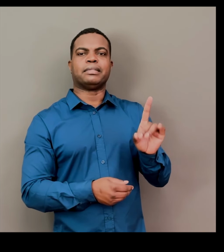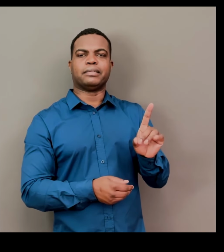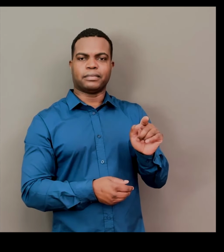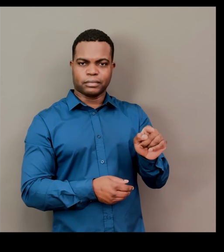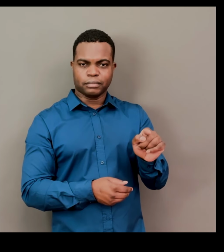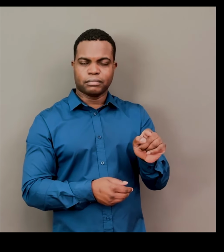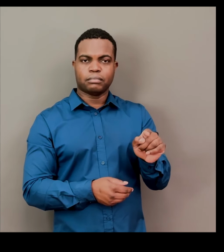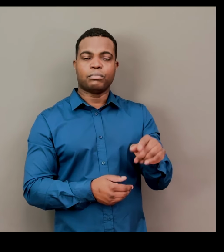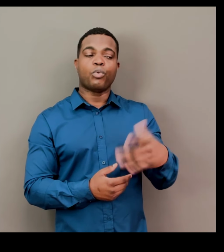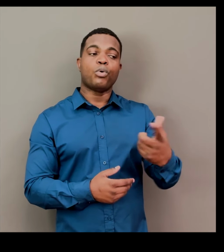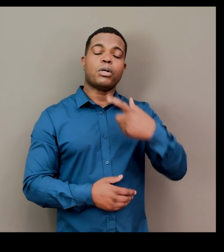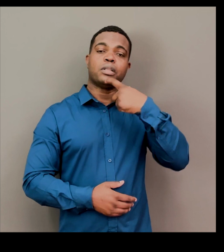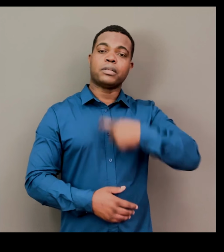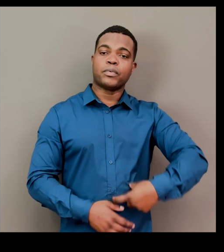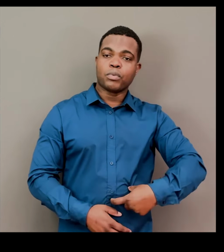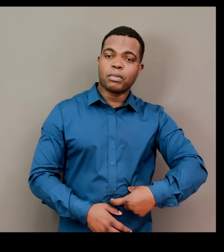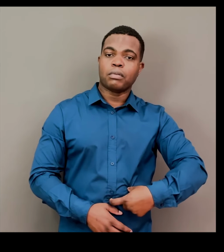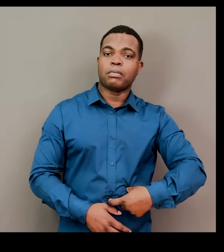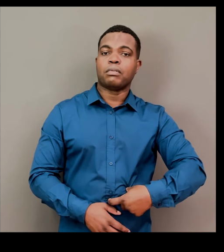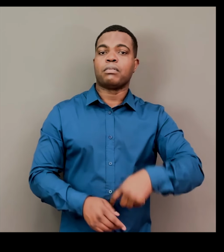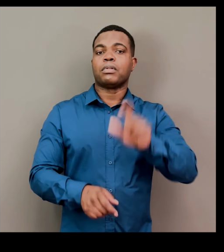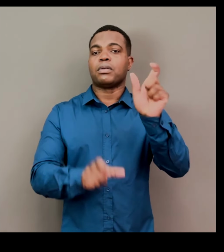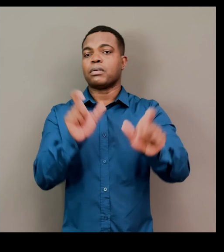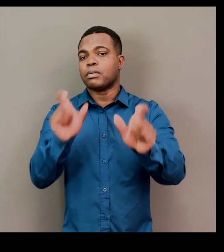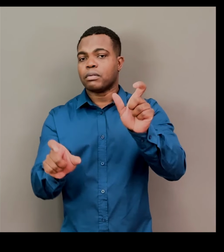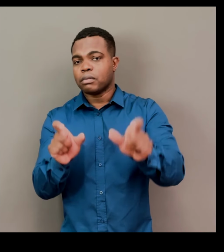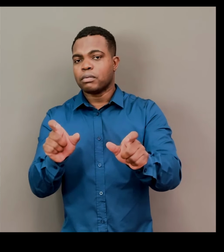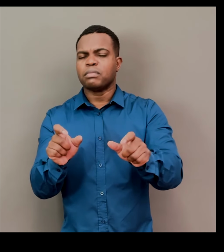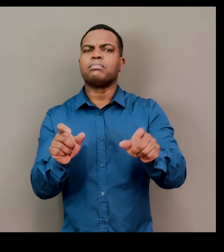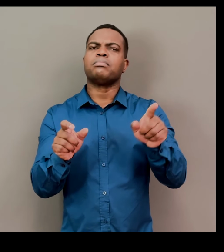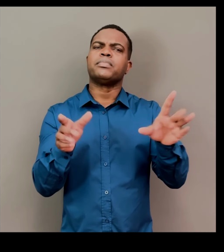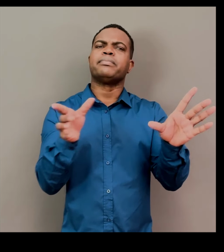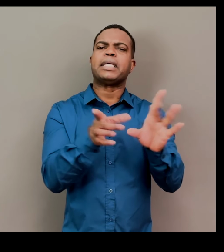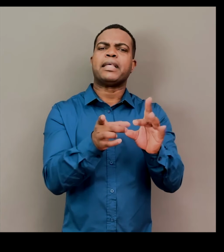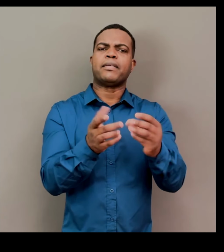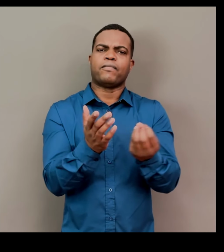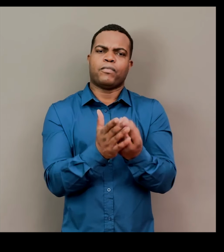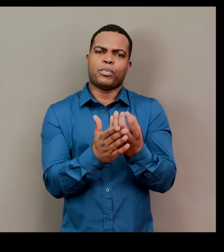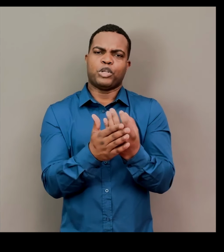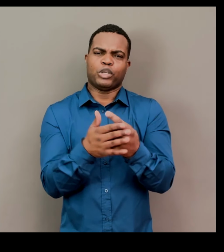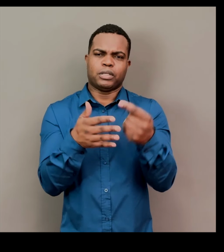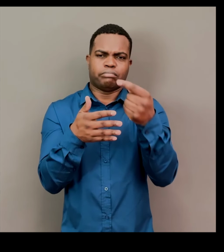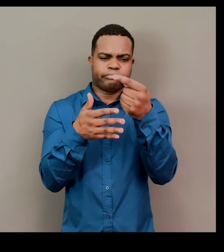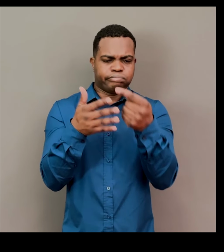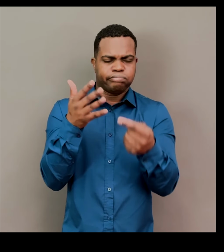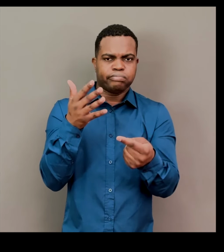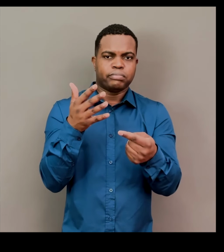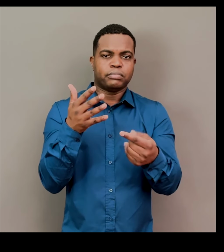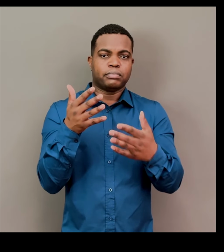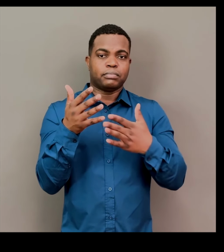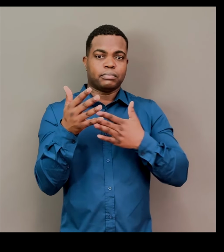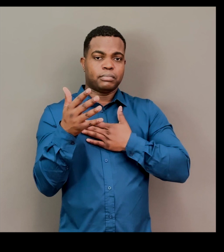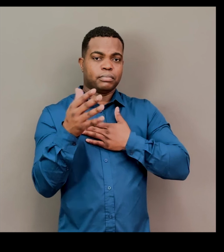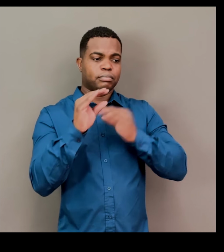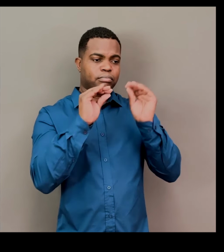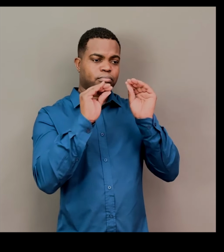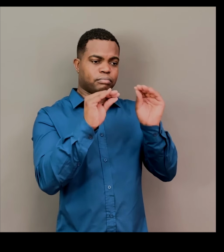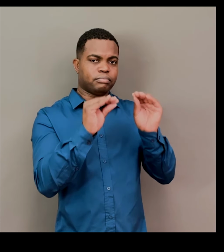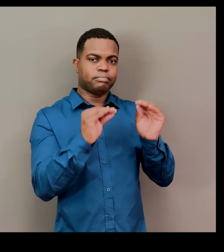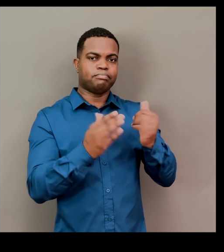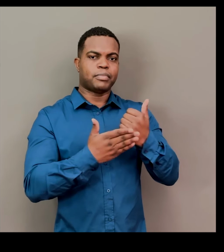an individual, it encompasses a person's compiled information and plays a crucial role